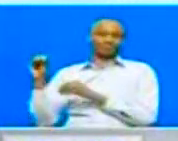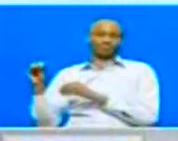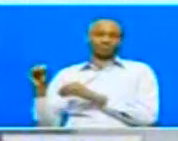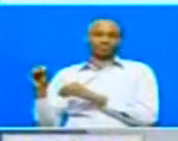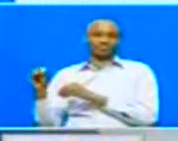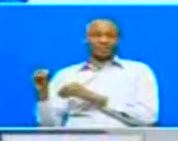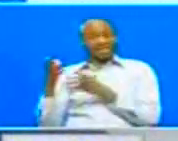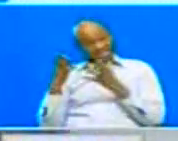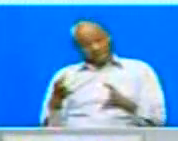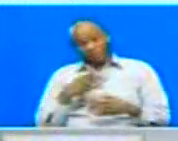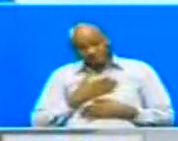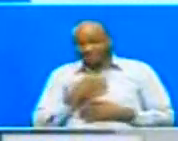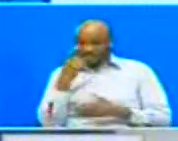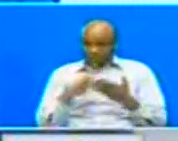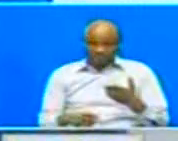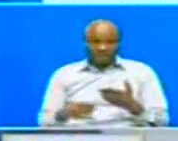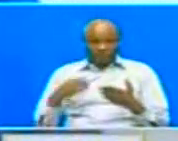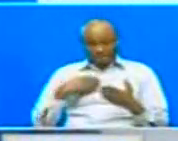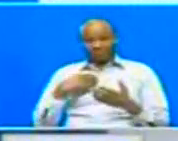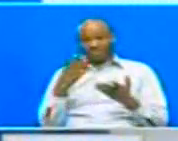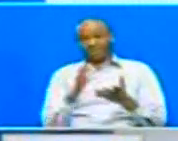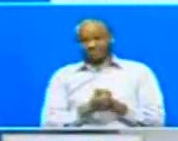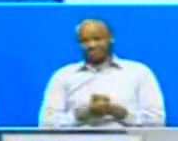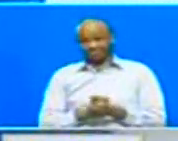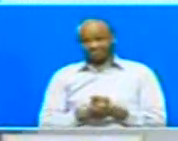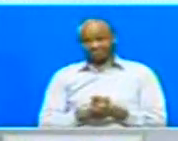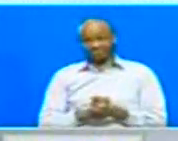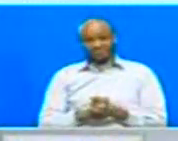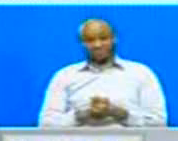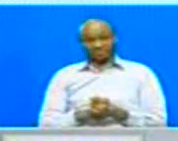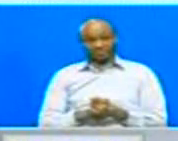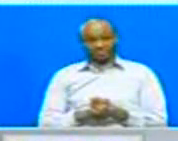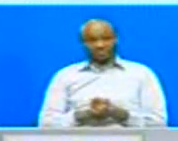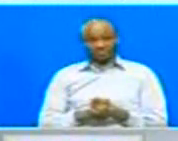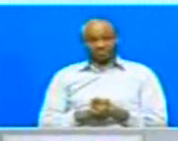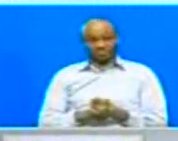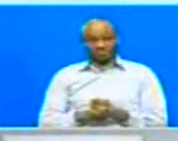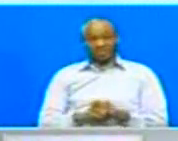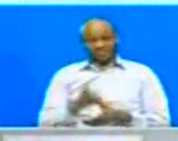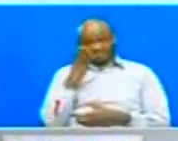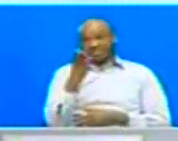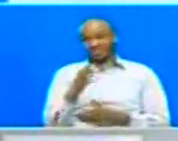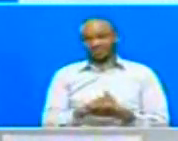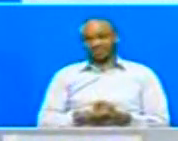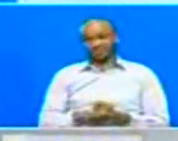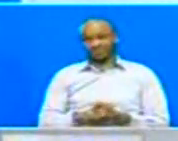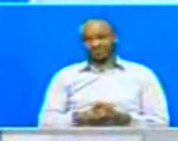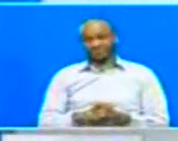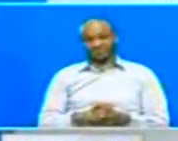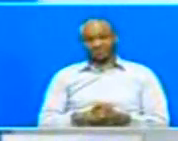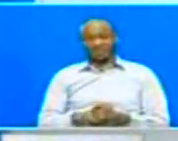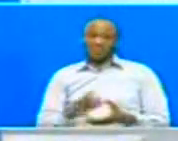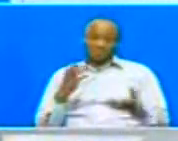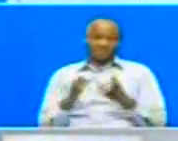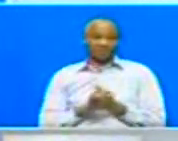gone there. Yeah. And Mheshimiwa makes a fair point. There we have it on your screen. Mheshimiwa makes a fair point that look at that. And in the same period, how many have maybe come? The